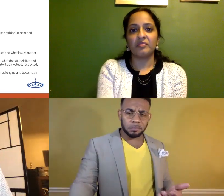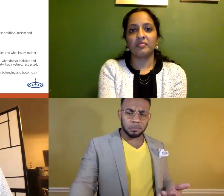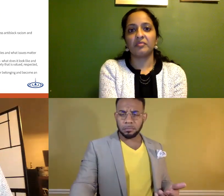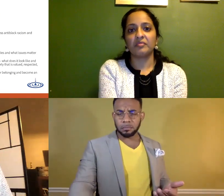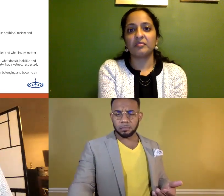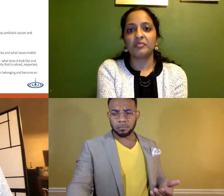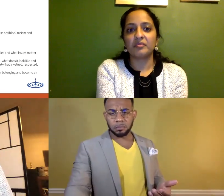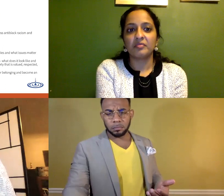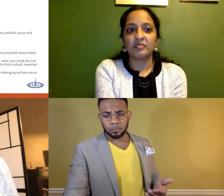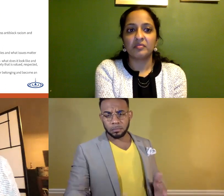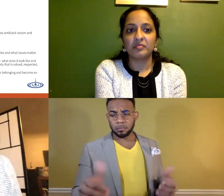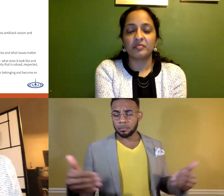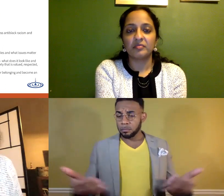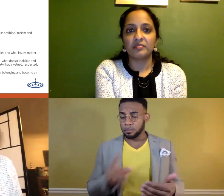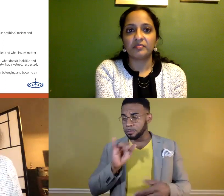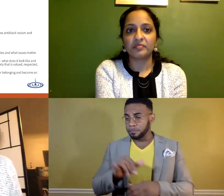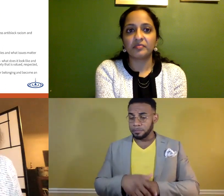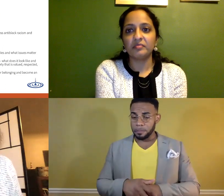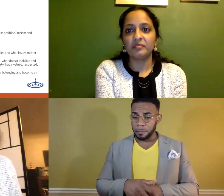want to invite is that